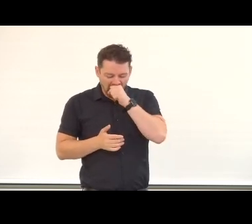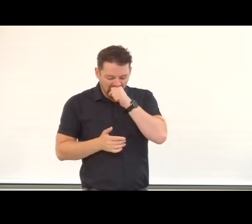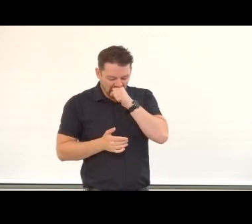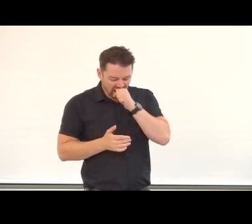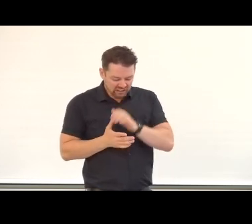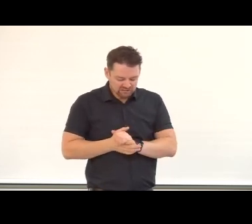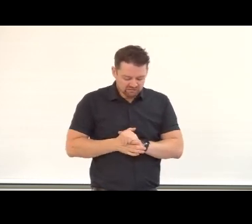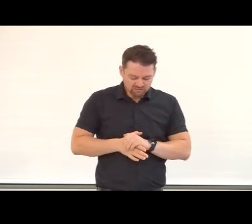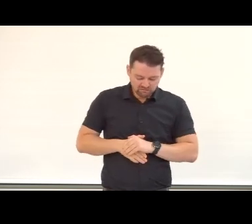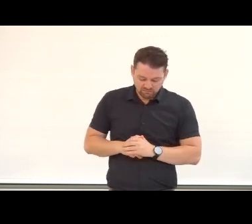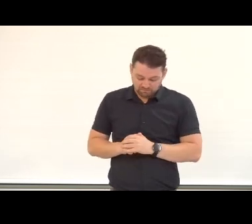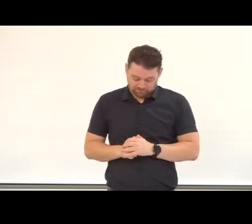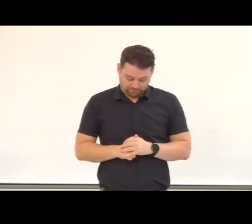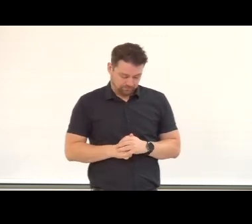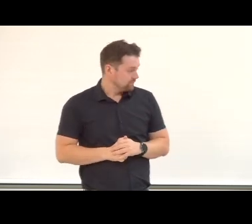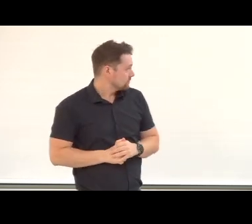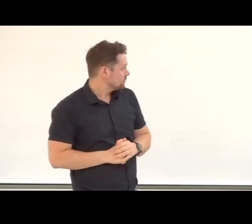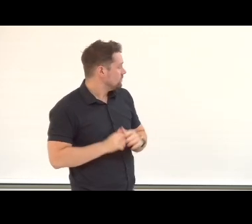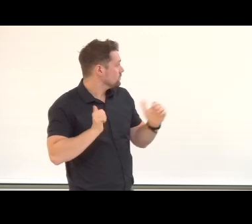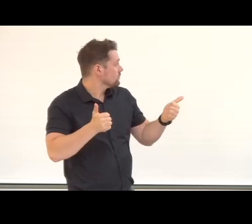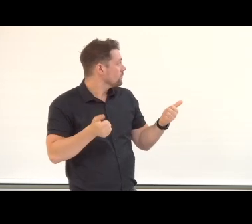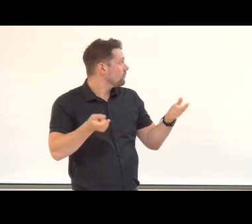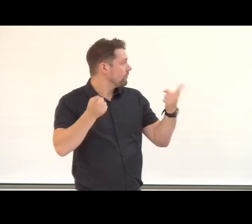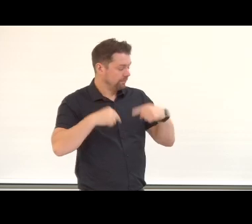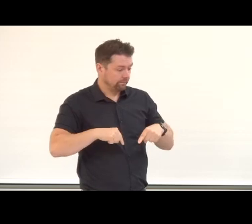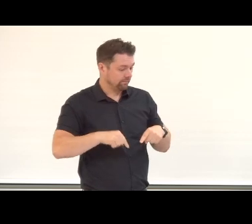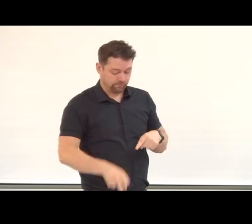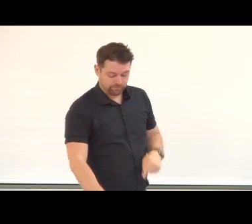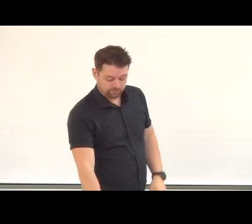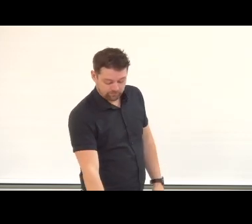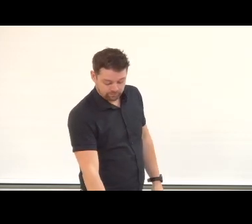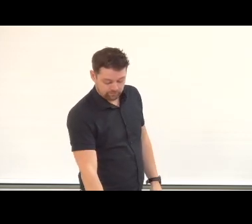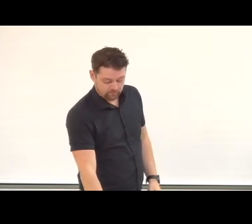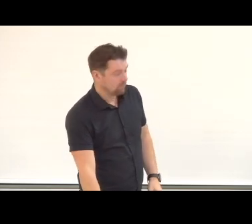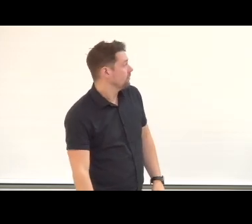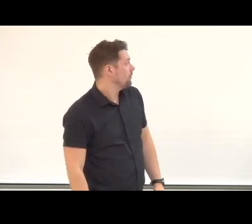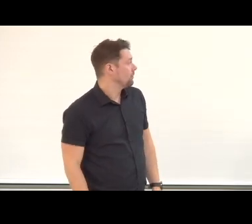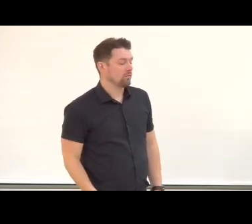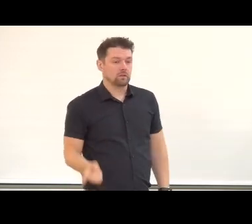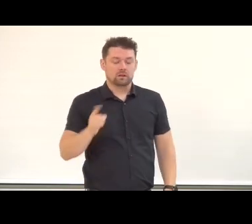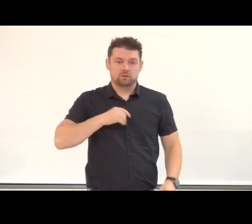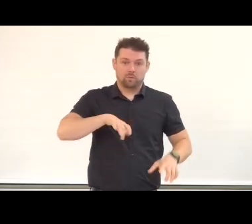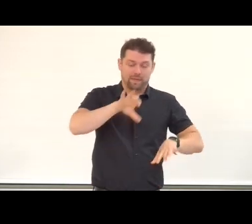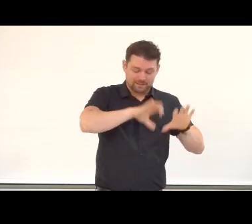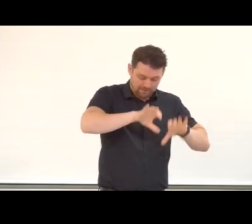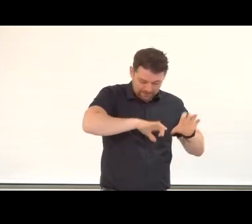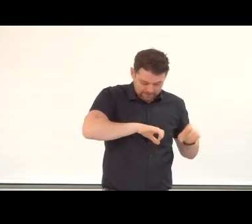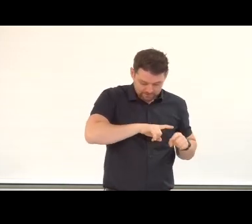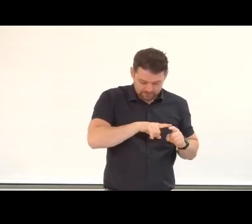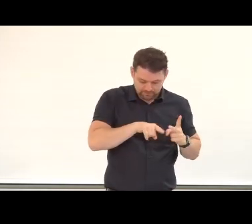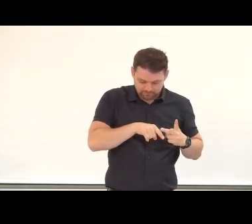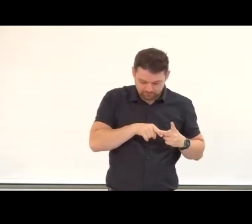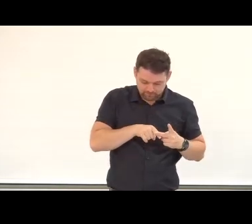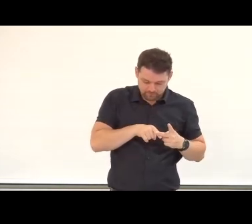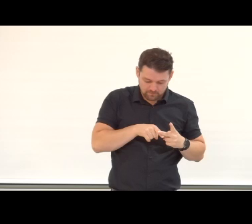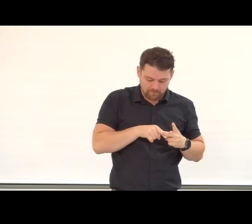anyway offline then. Okay, yeah, so we have, let me go back. So we have the experiments, we have GOST and the